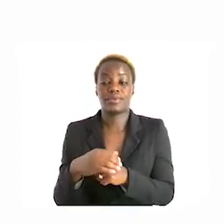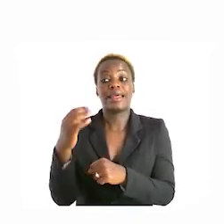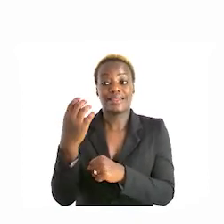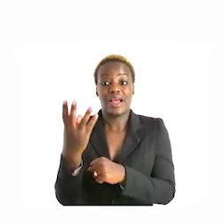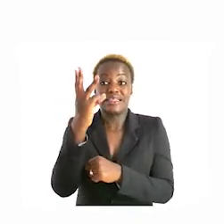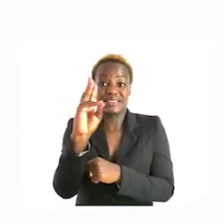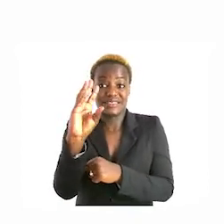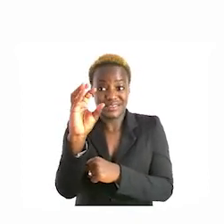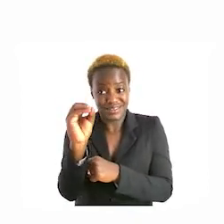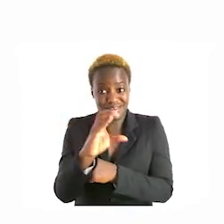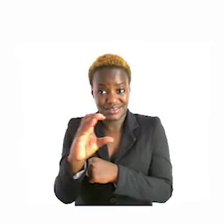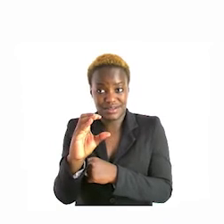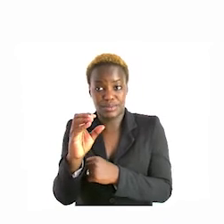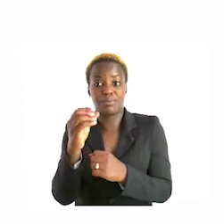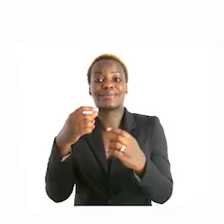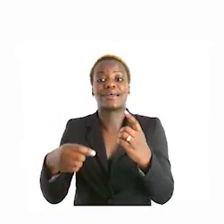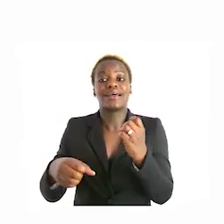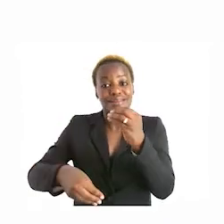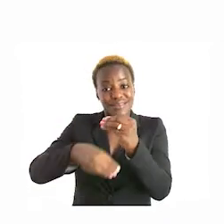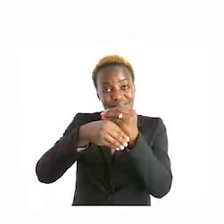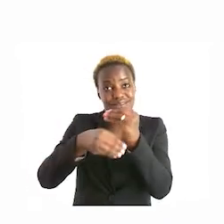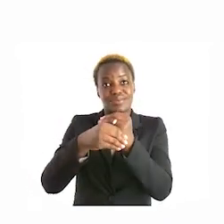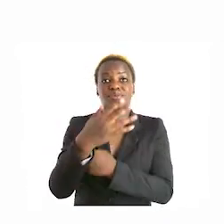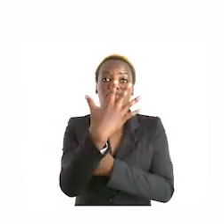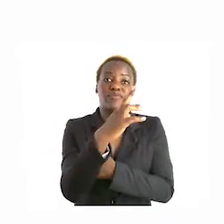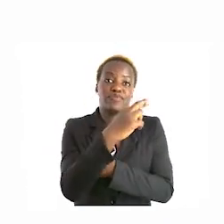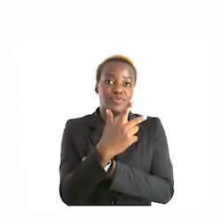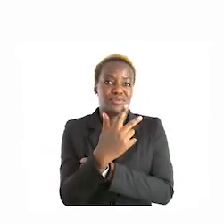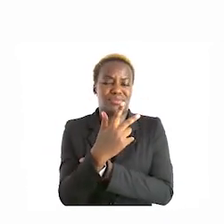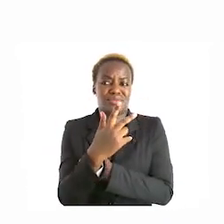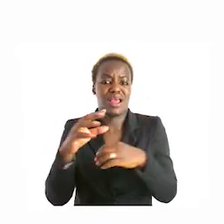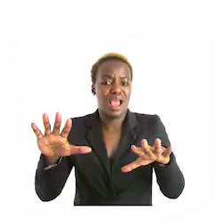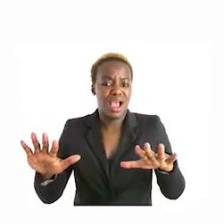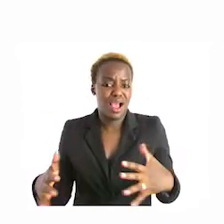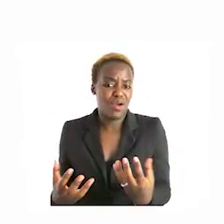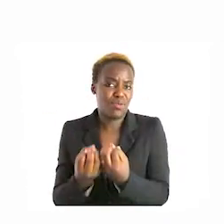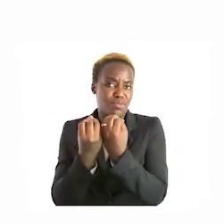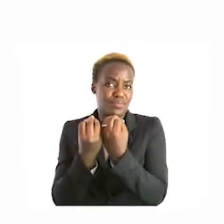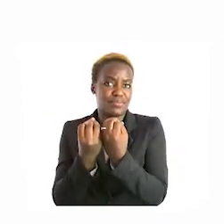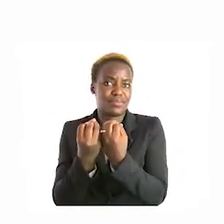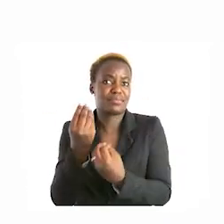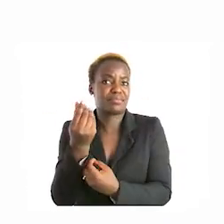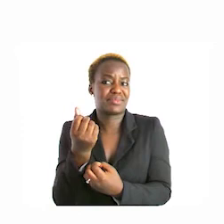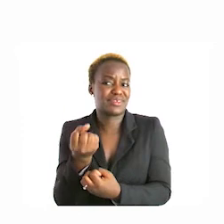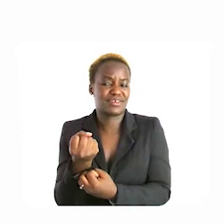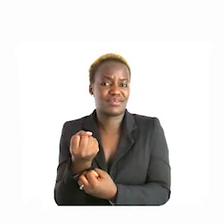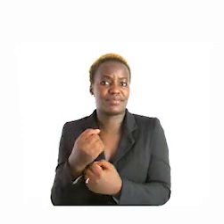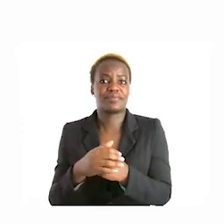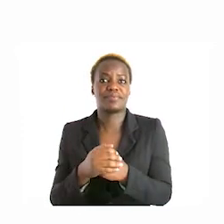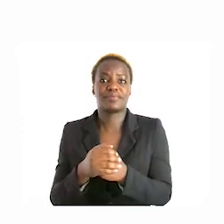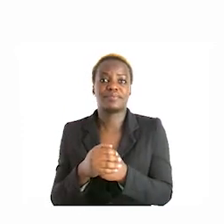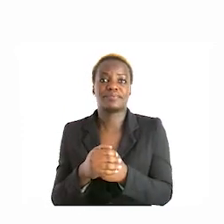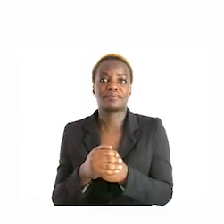cents to the $5. So at the end of the day, how much money are you going to have all together? You are going